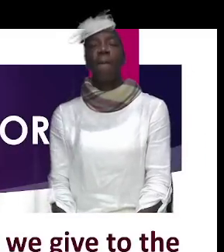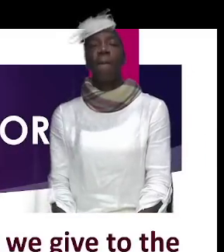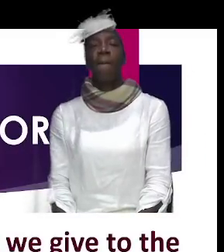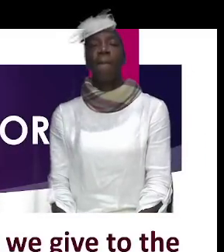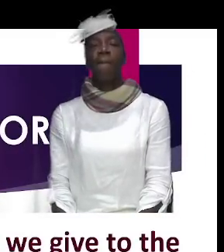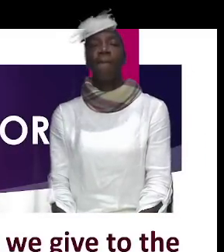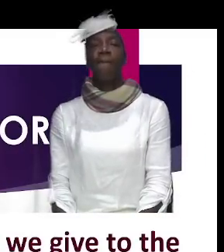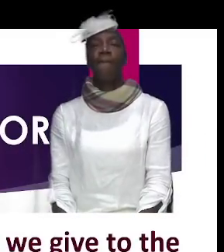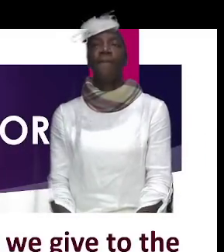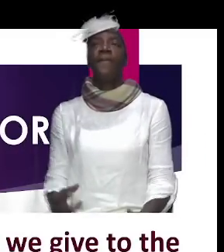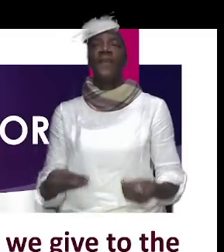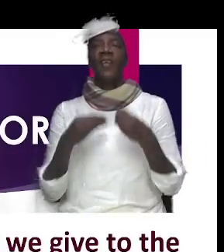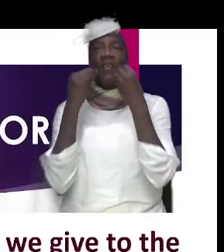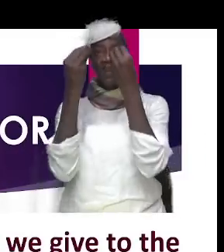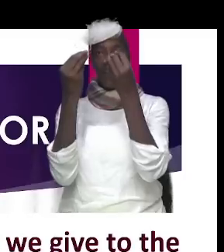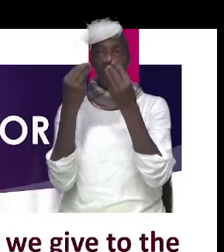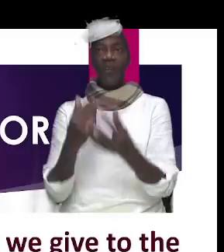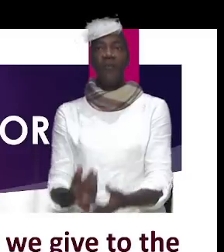in giving,